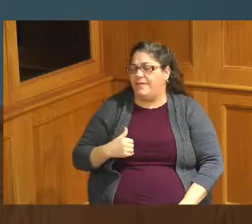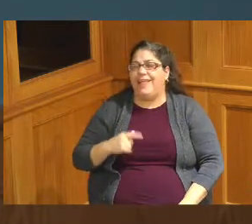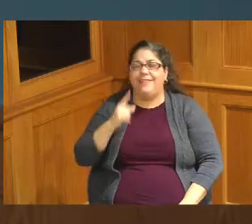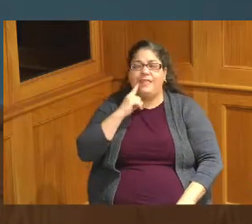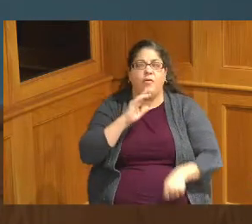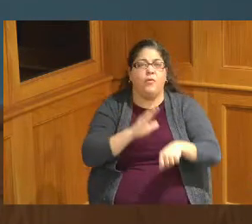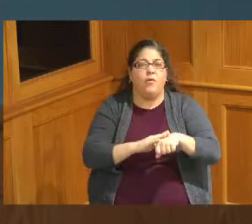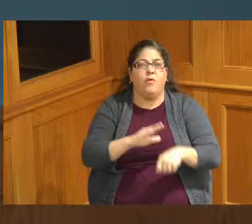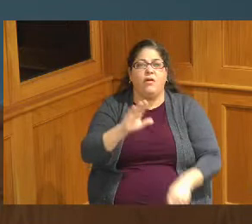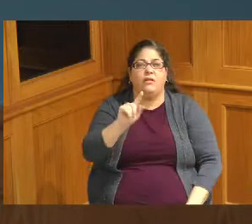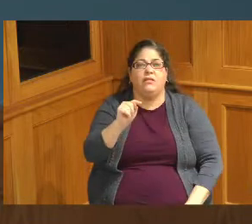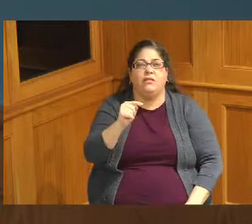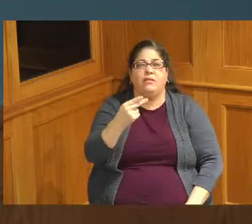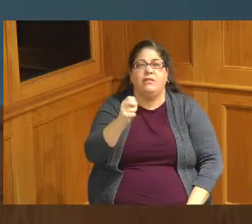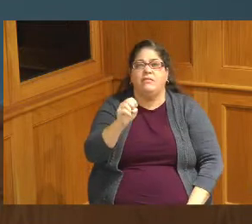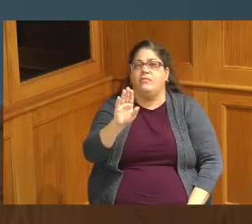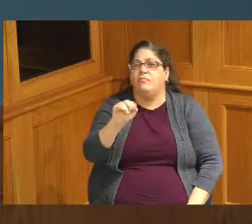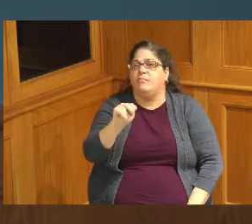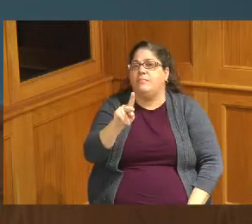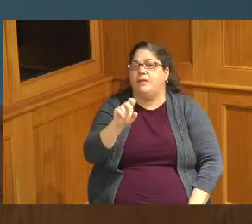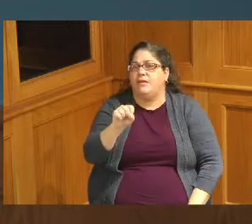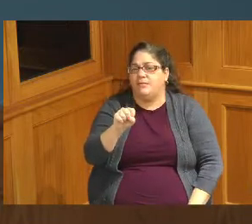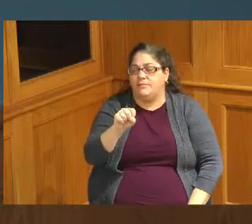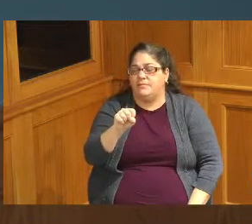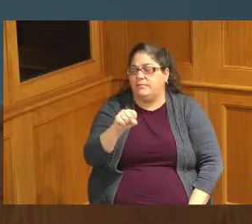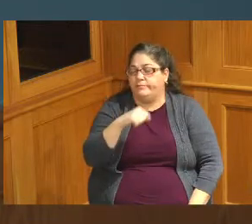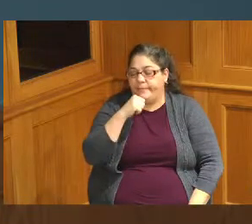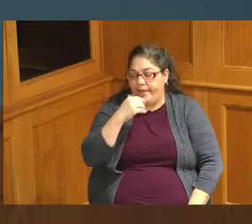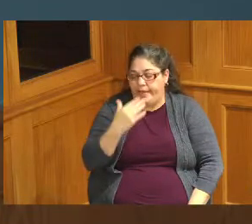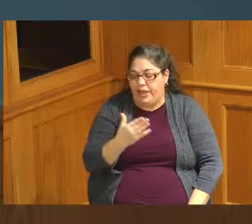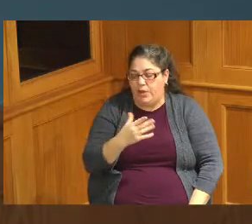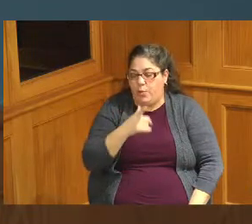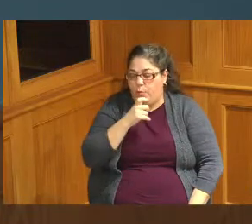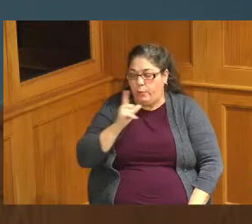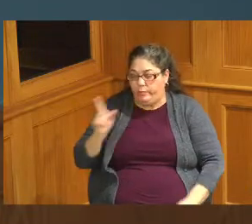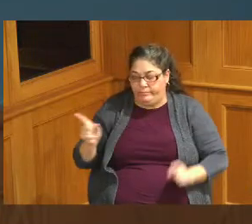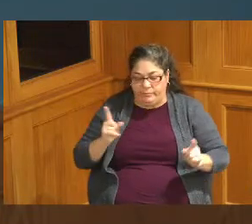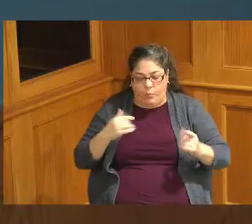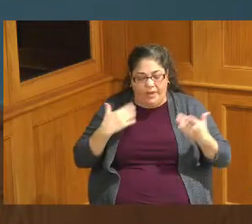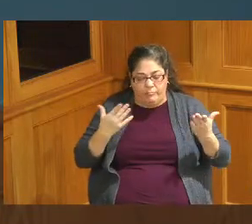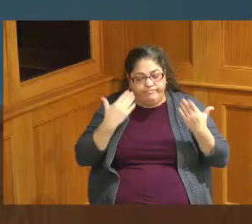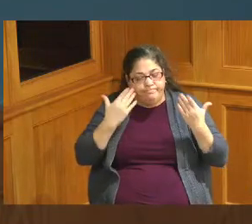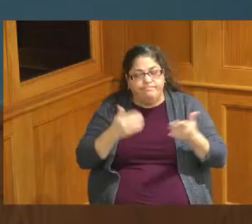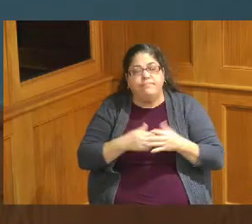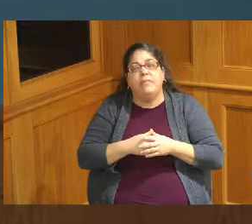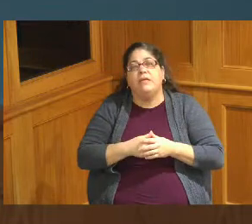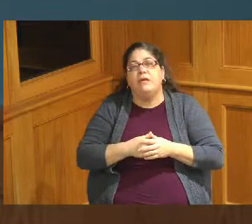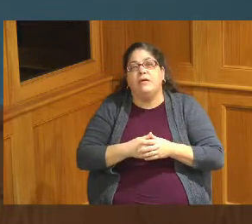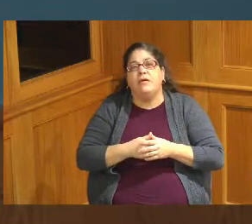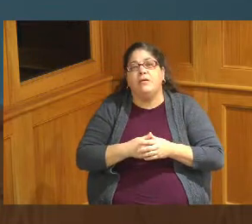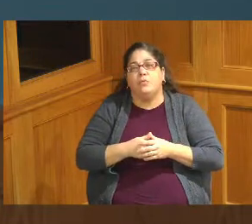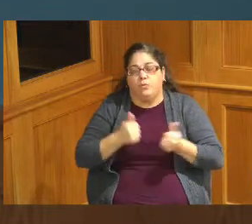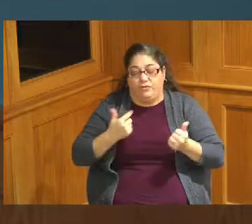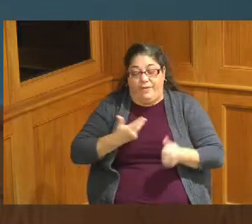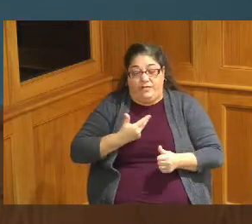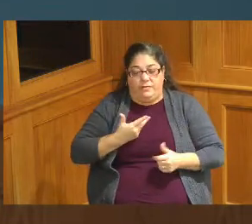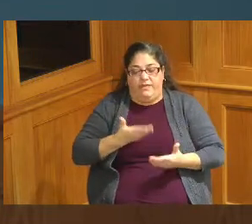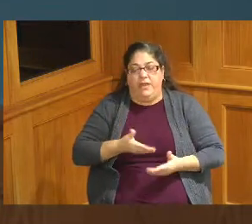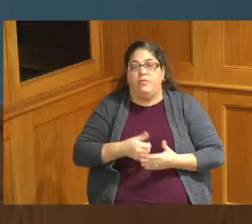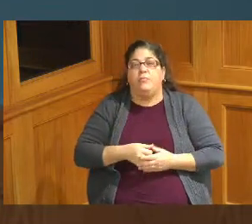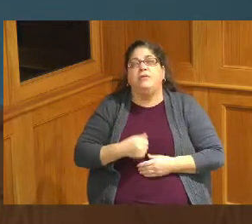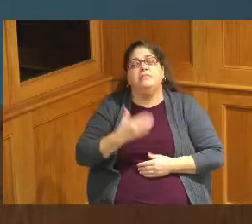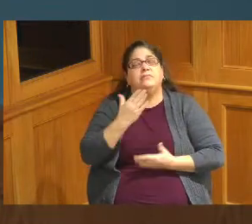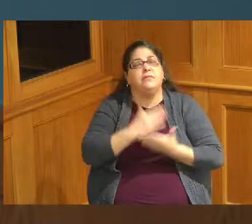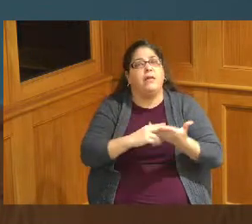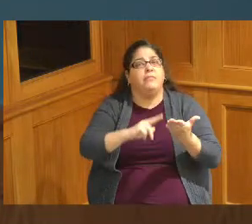banks, I've certainly, I know I wasn't here, I don't know if my other colleagues were here, but there's contracts that have